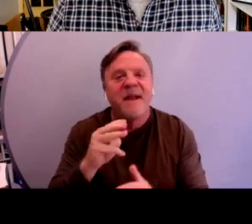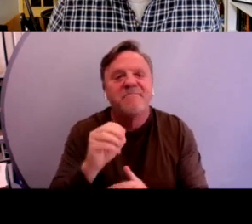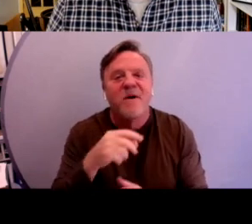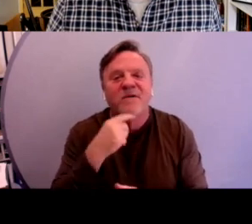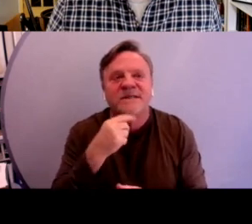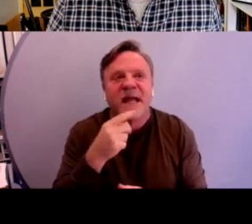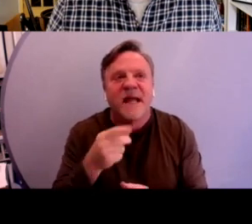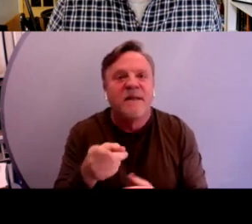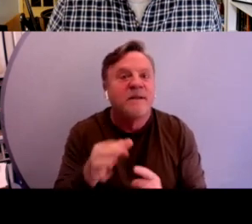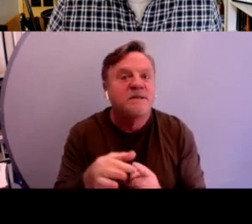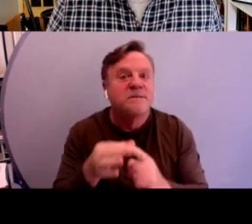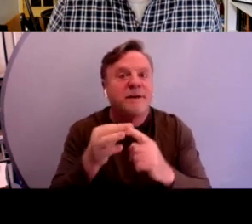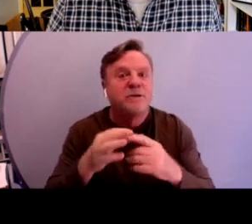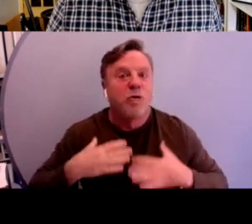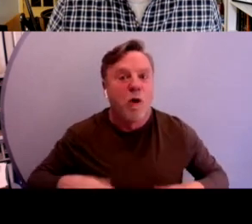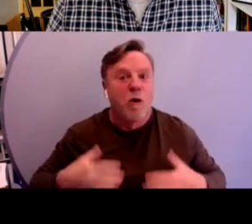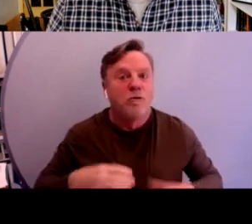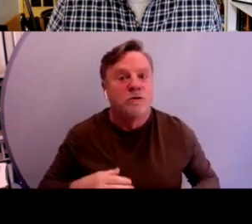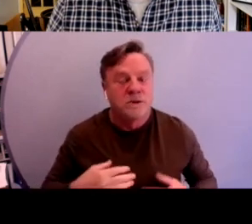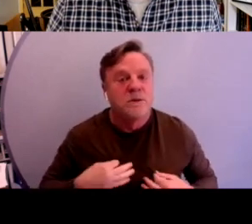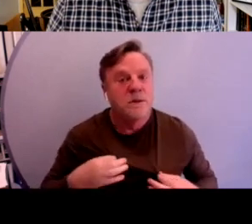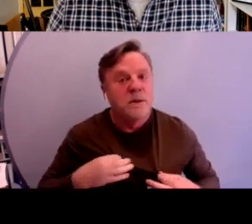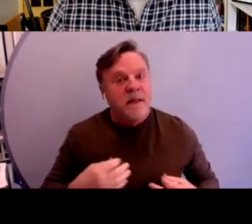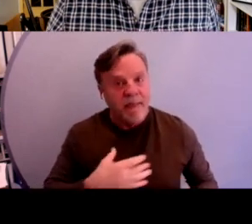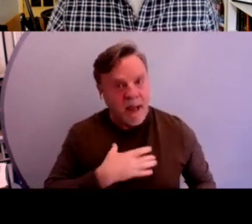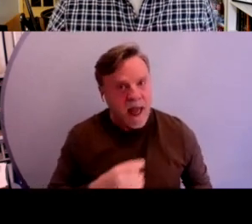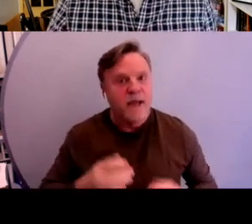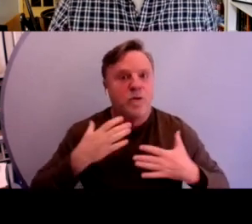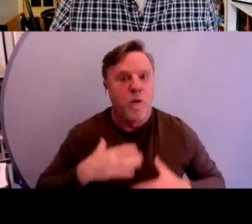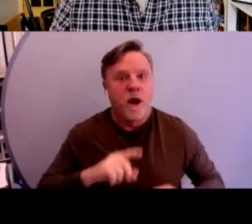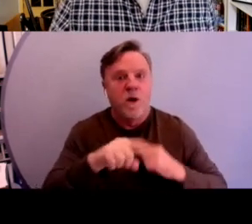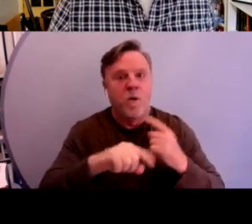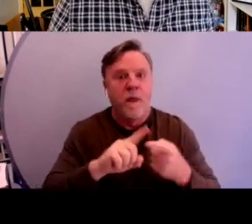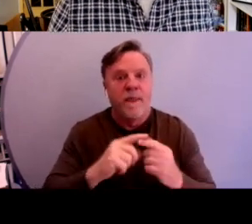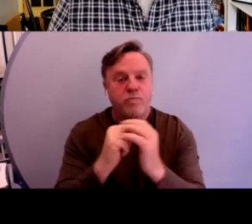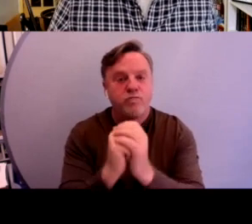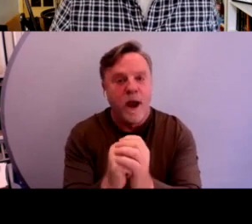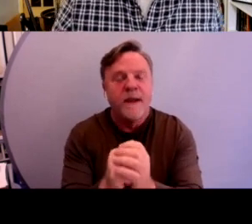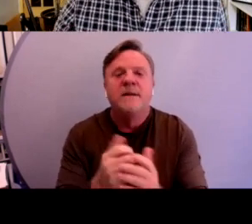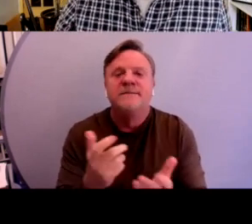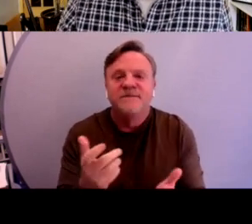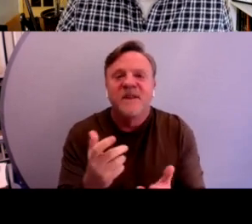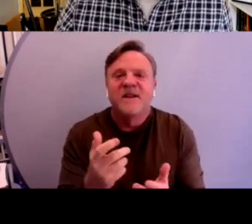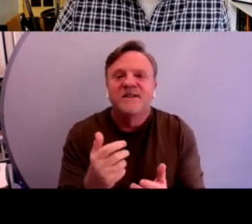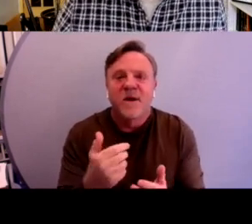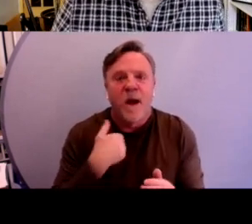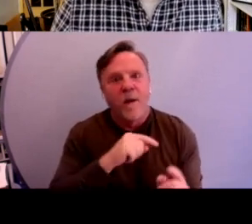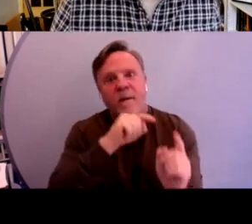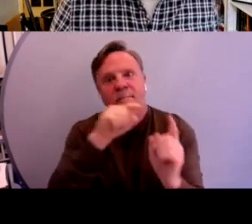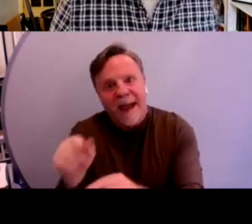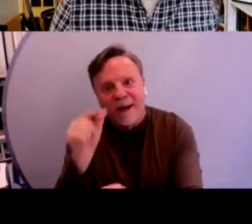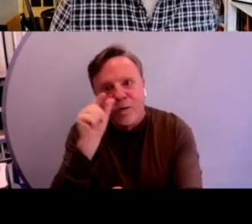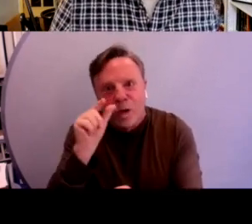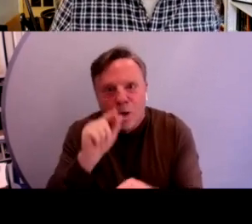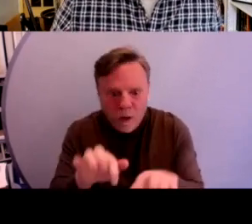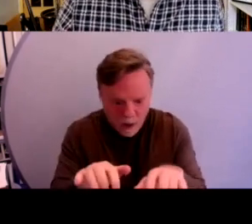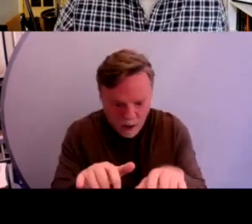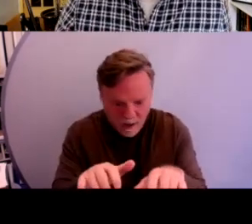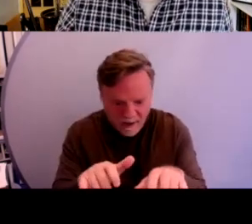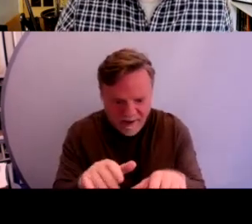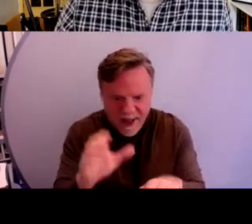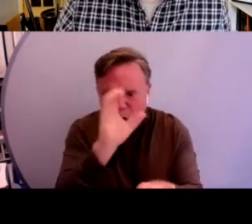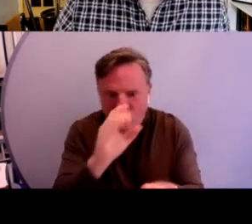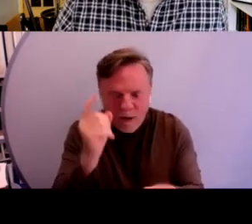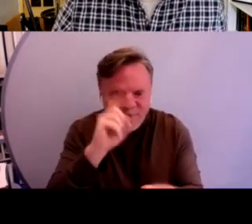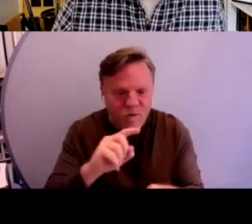there's special clothes that they like to wear when they go to pray. And so it sent me back to Google and looking for stores in